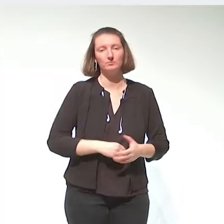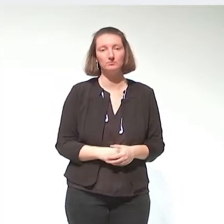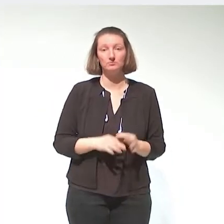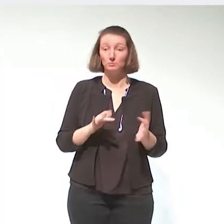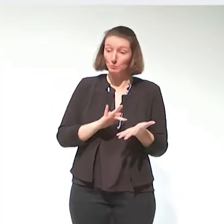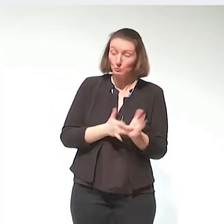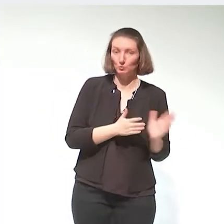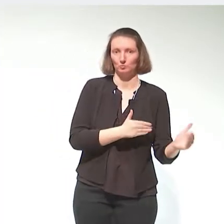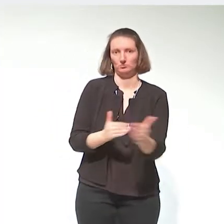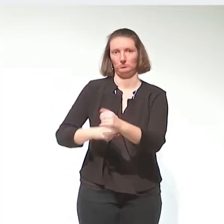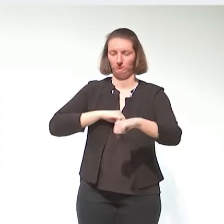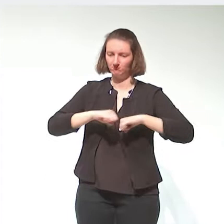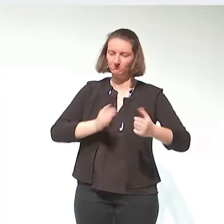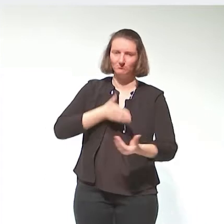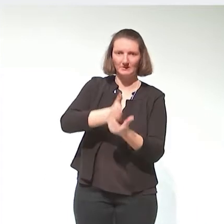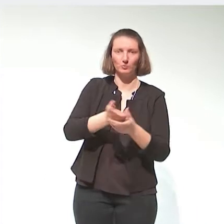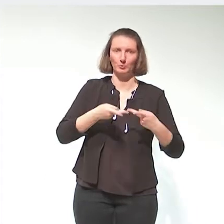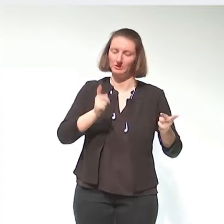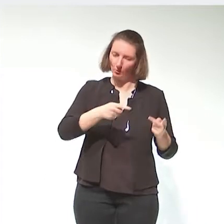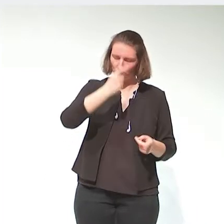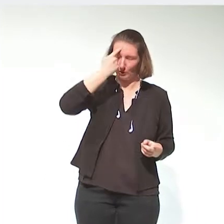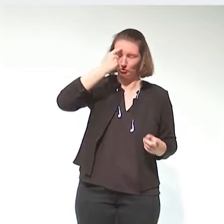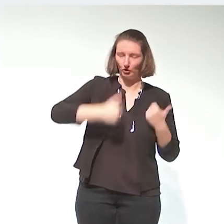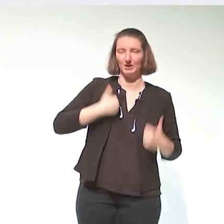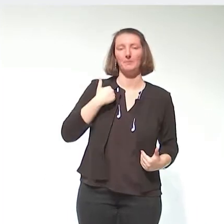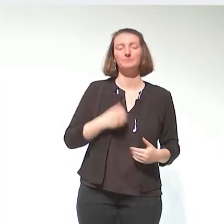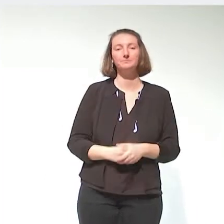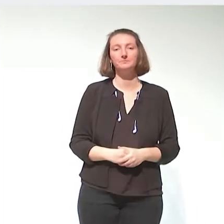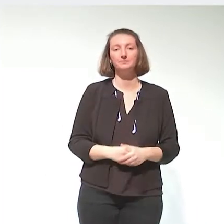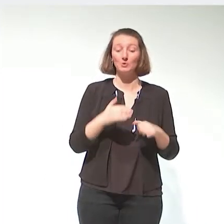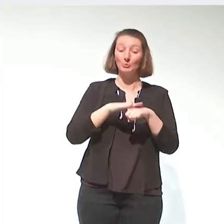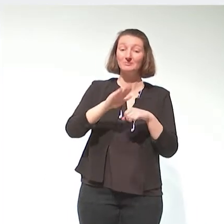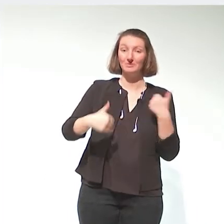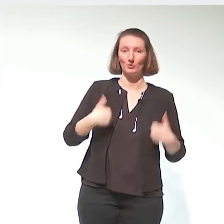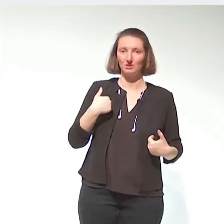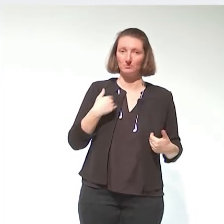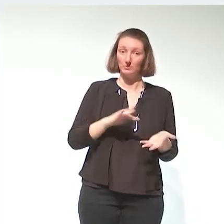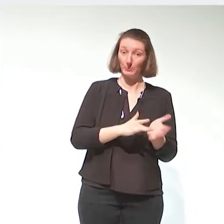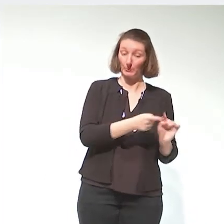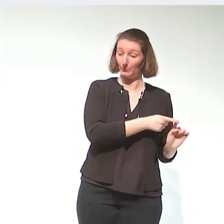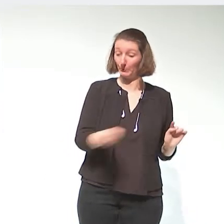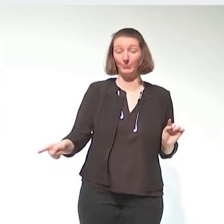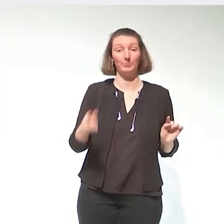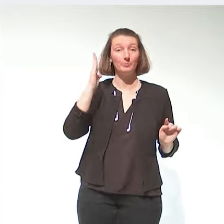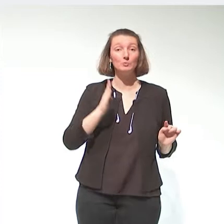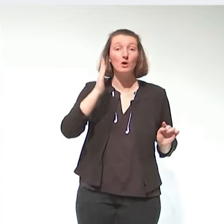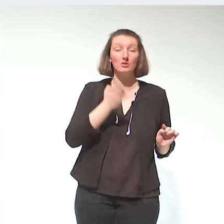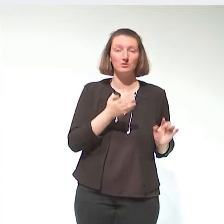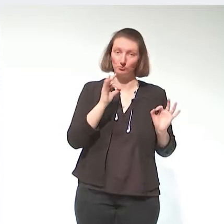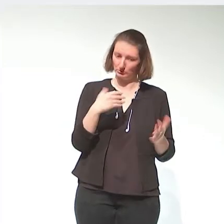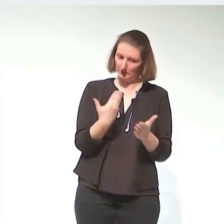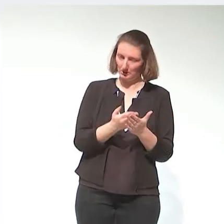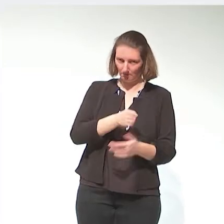should take into account issues pertaining to disability in every policy area. Disability policies are cross-cutting